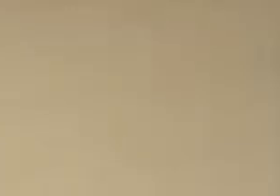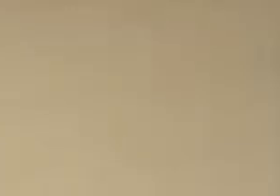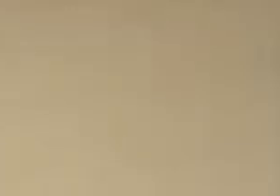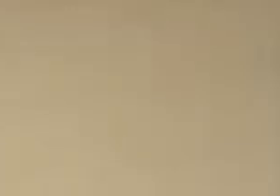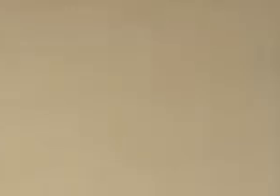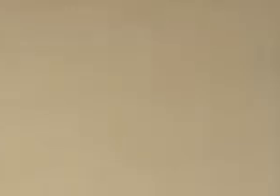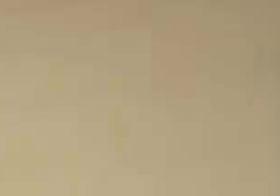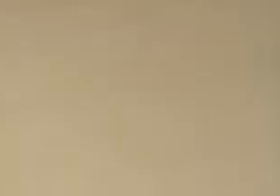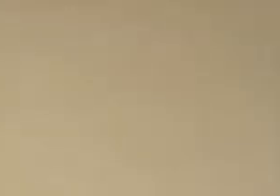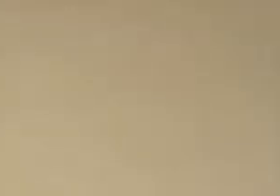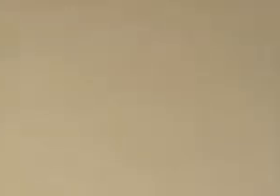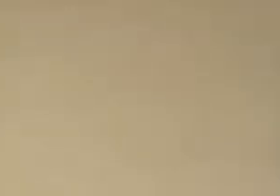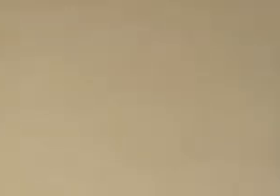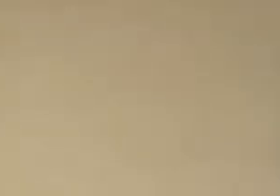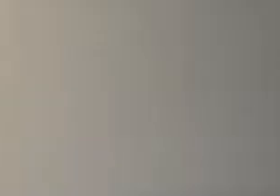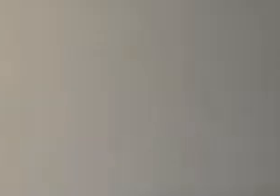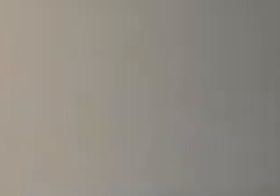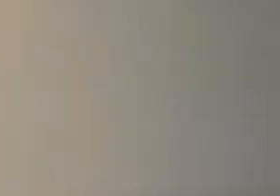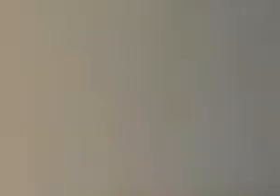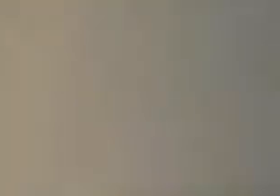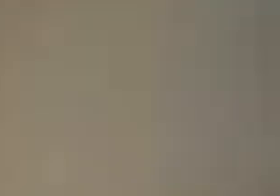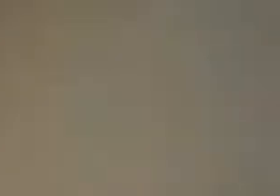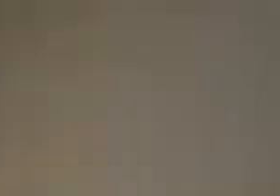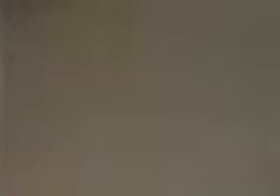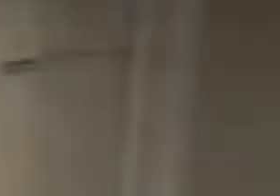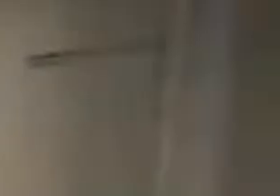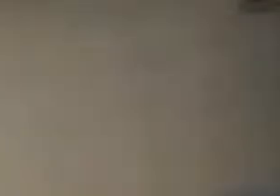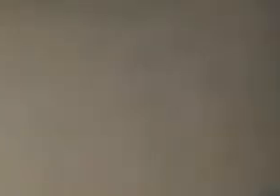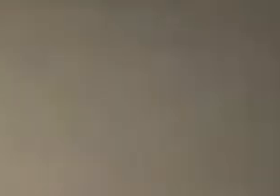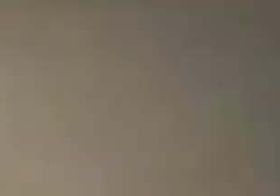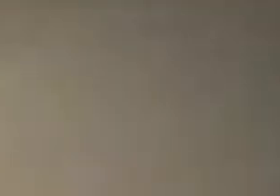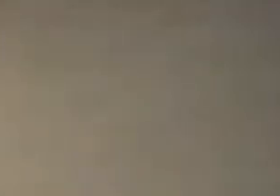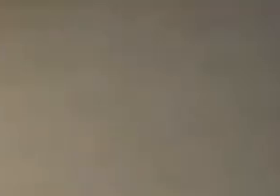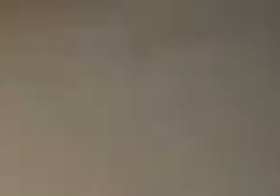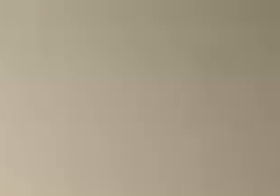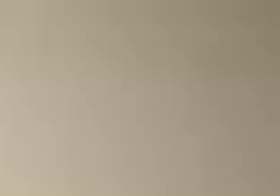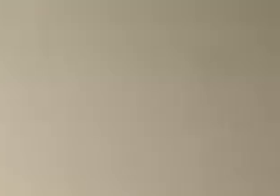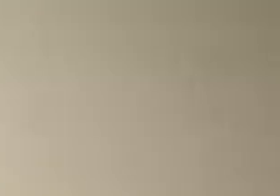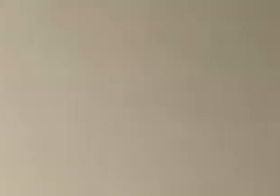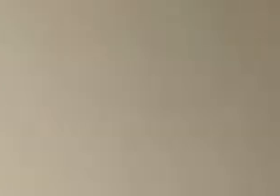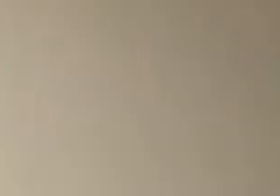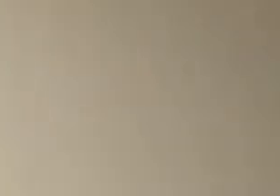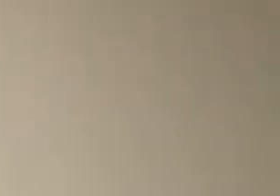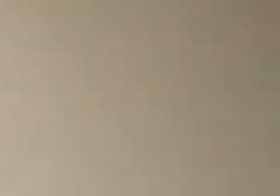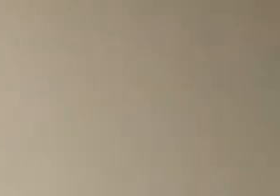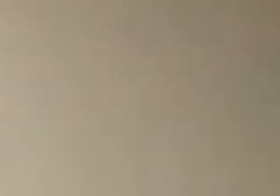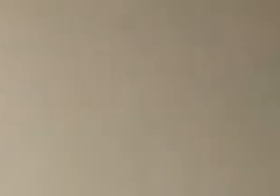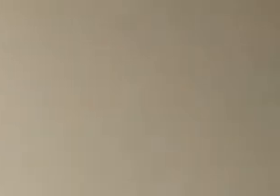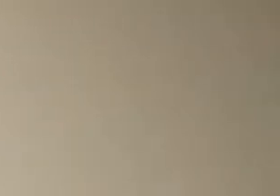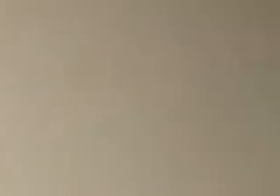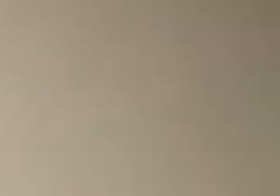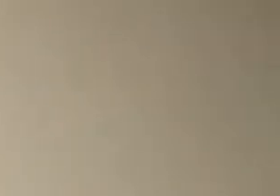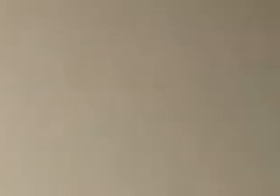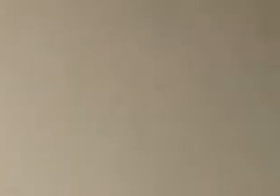at the same cadence. As the user gains strength on their weaker side, the system can automatically shift from asymmetric to